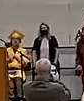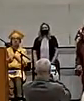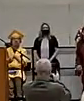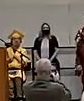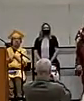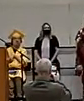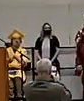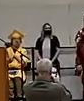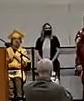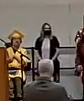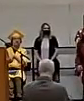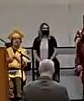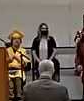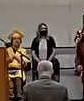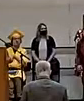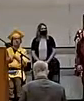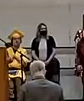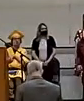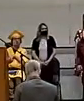Lots of people in the audience